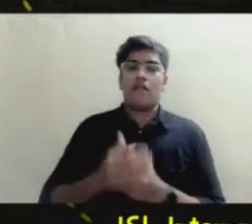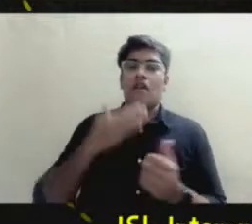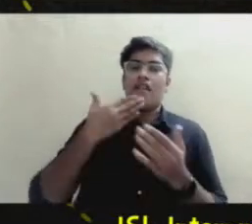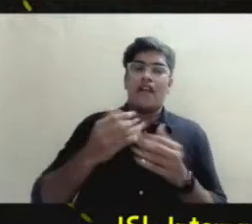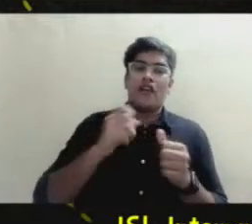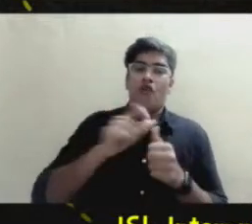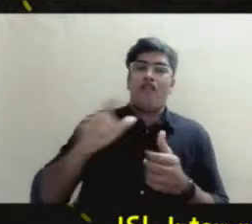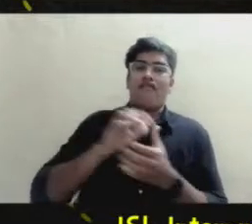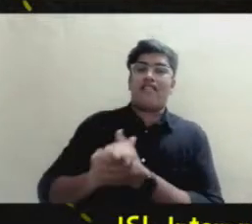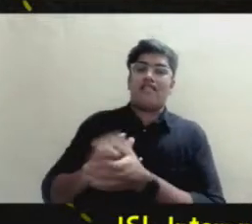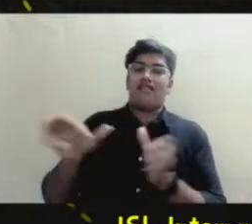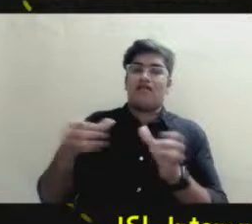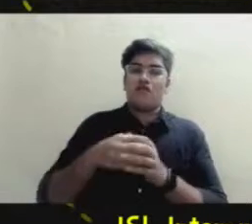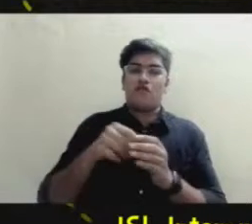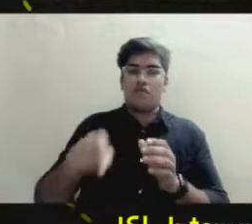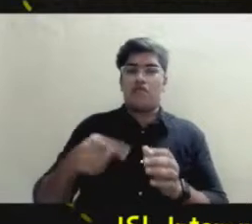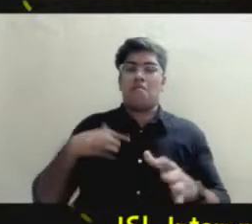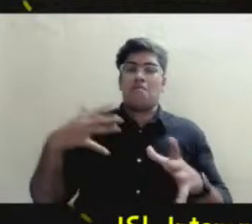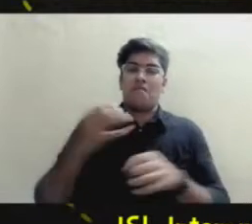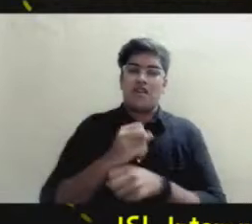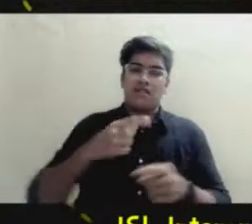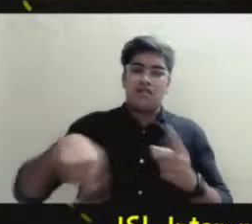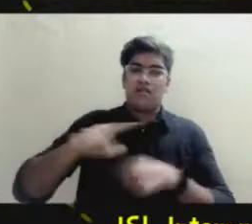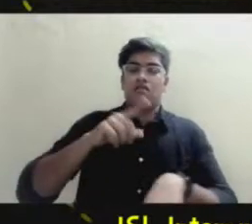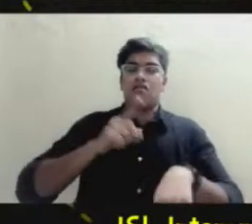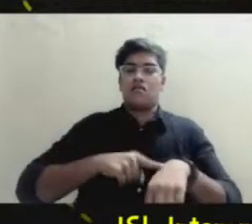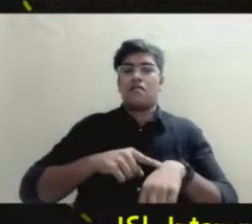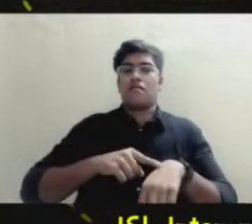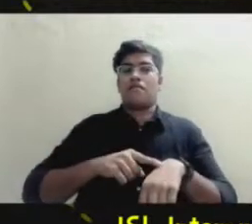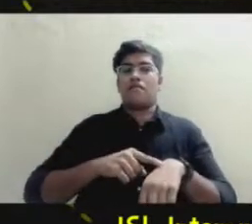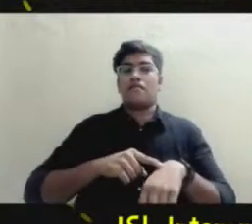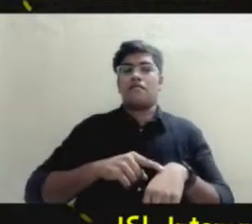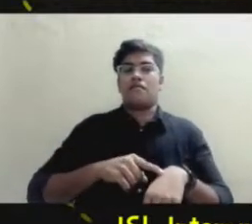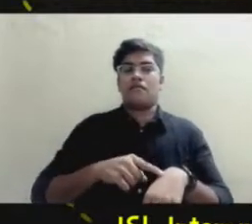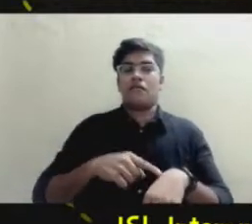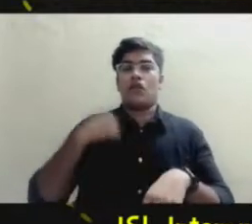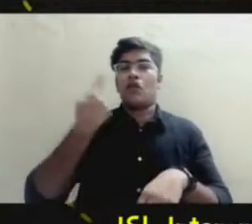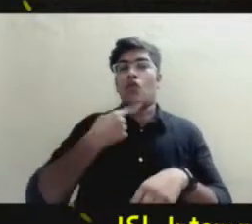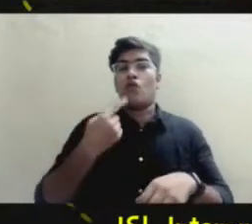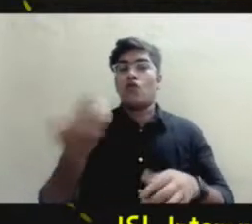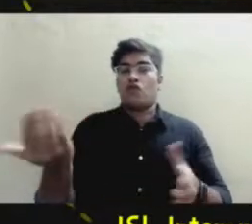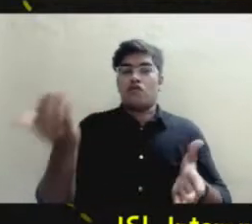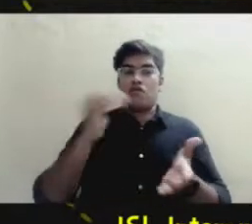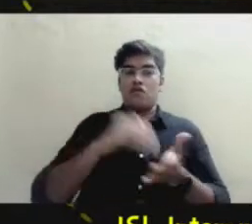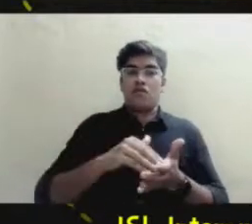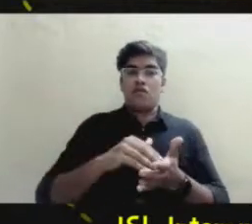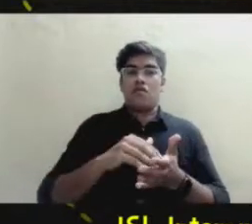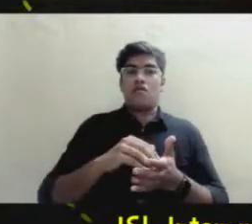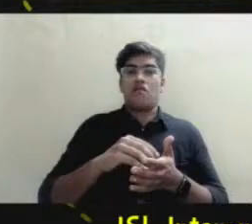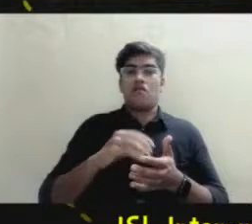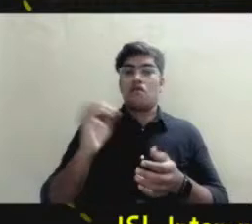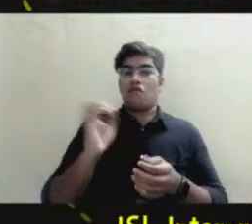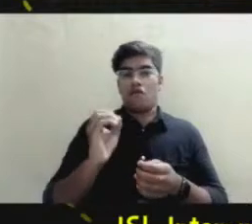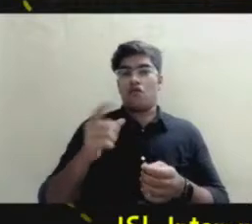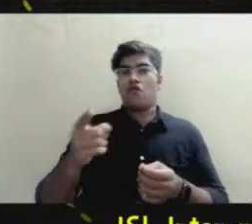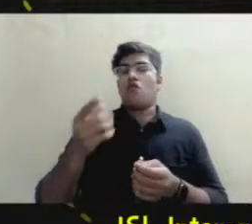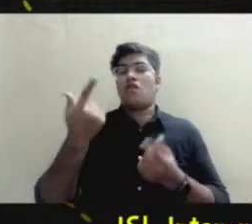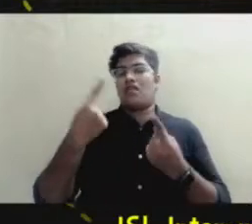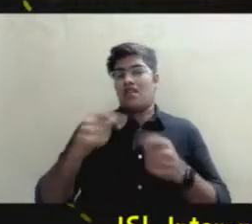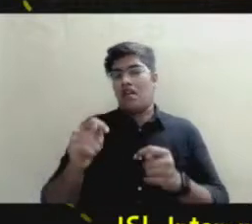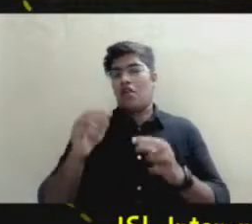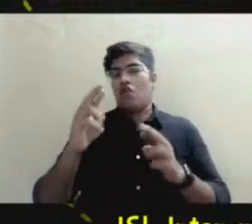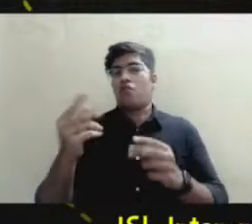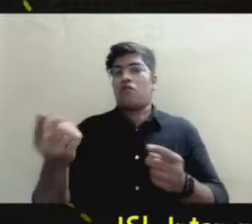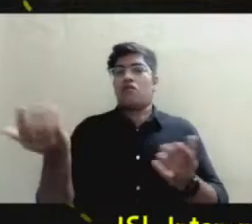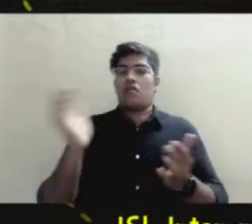with together. We are going to miss this time, but for those of you who've managed to sign up, who've not yet managed to get a spot, you can still try. There may be a few